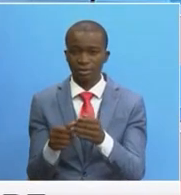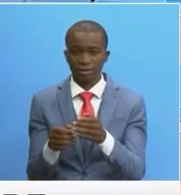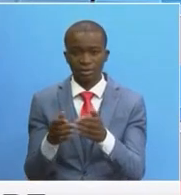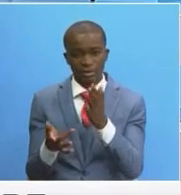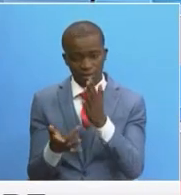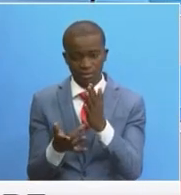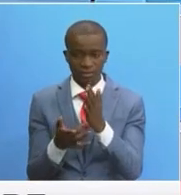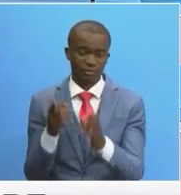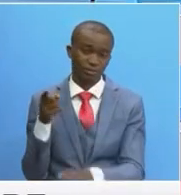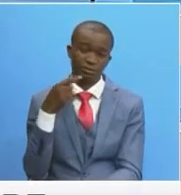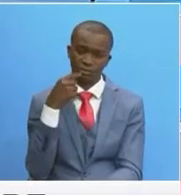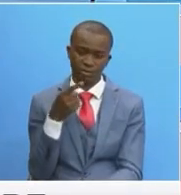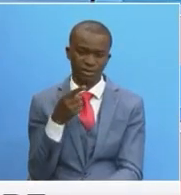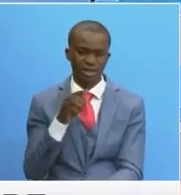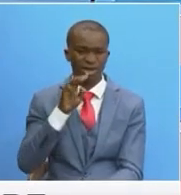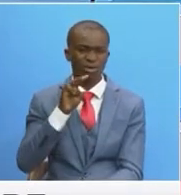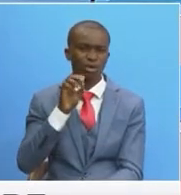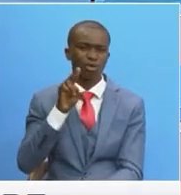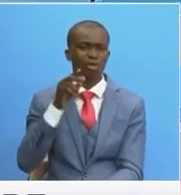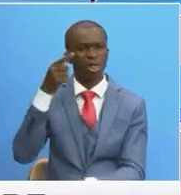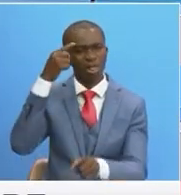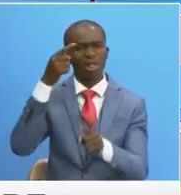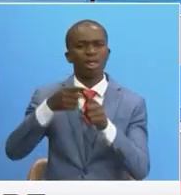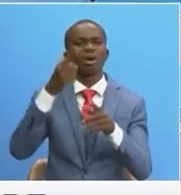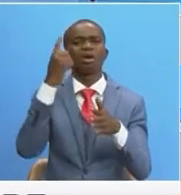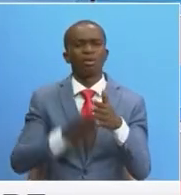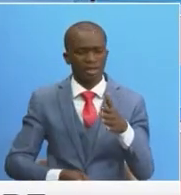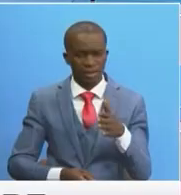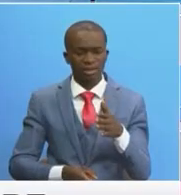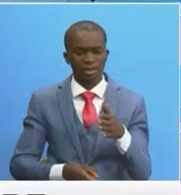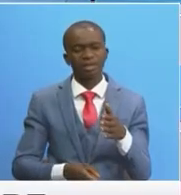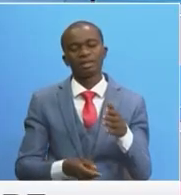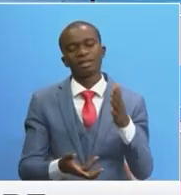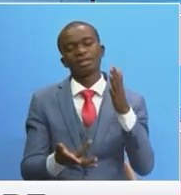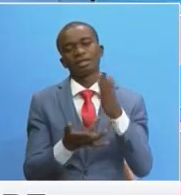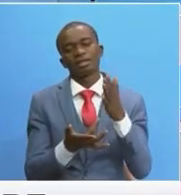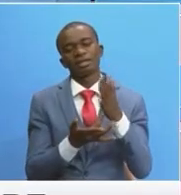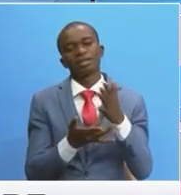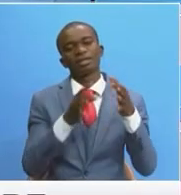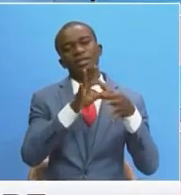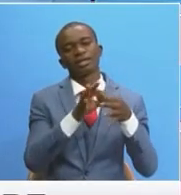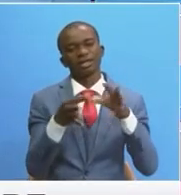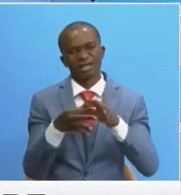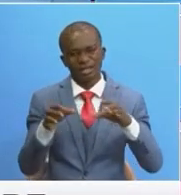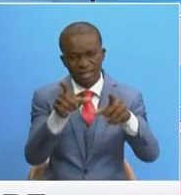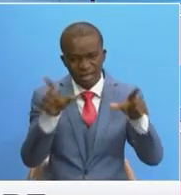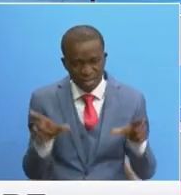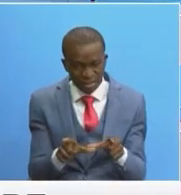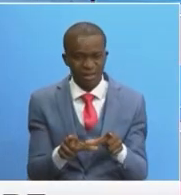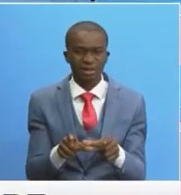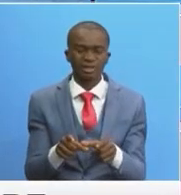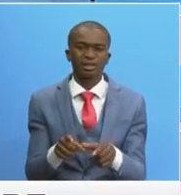connection of fiber optic cable to be laid under Lake Tanganyika from Pulungu district in Northern